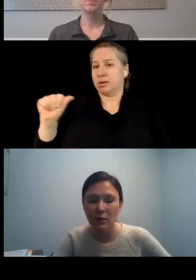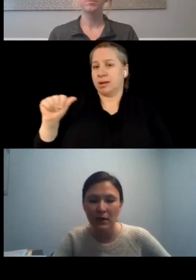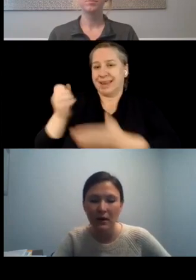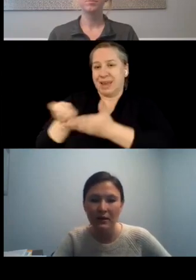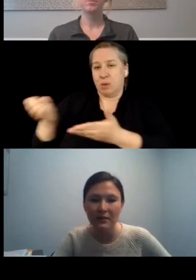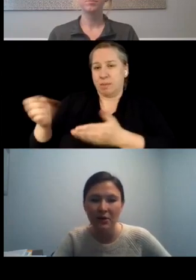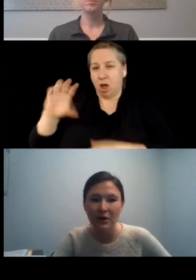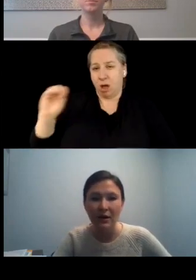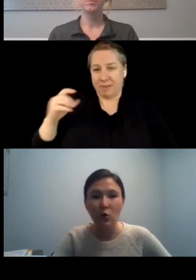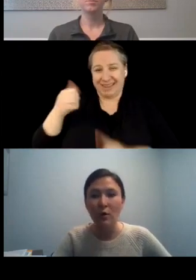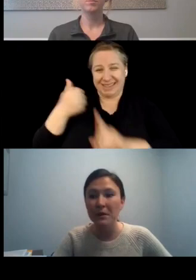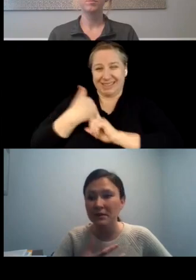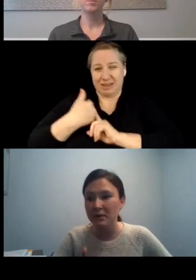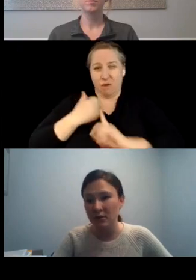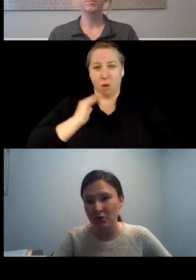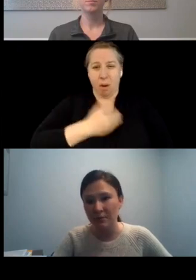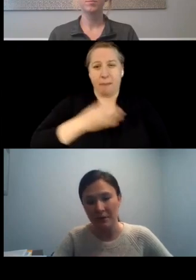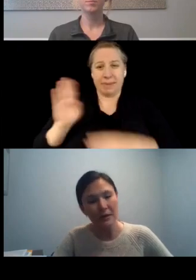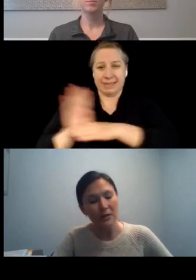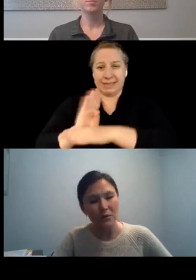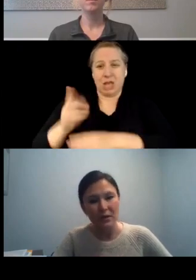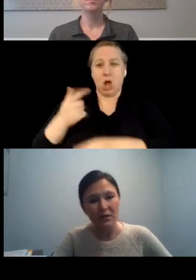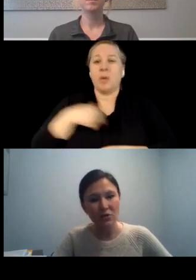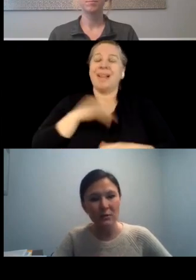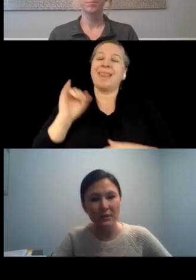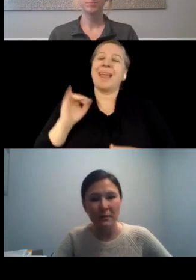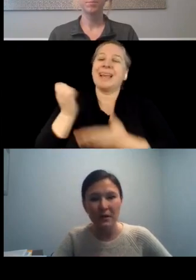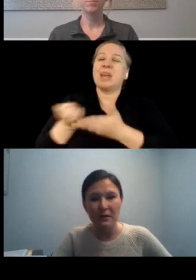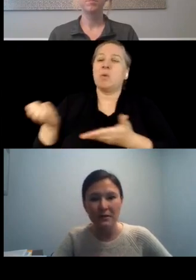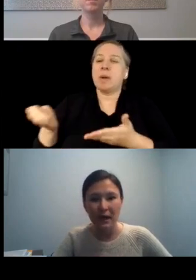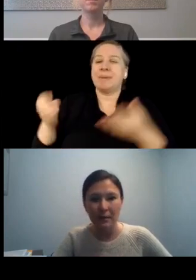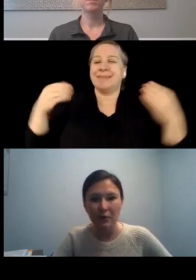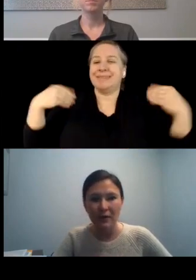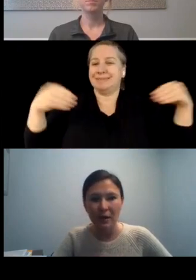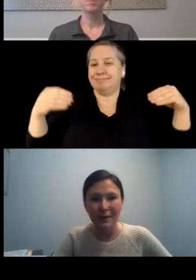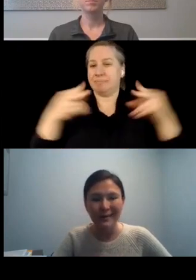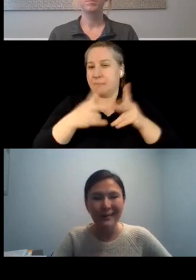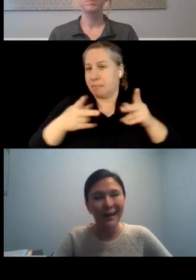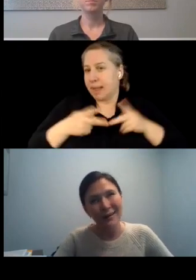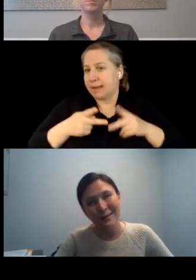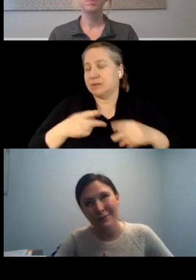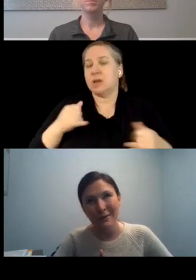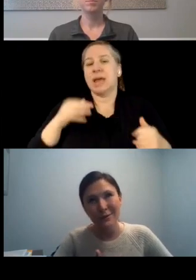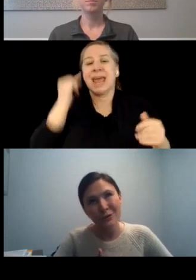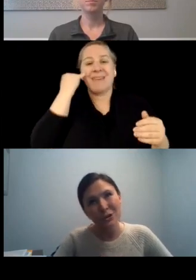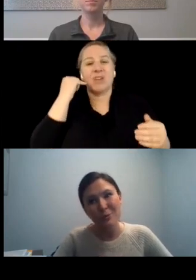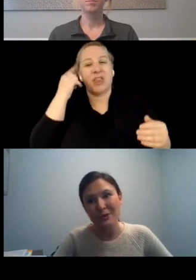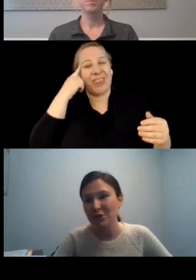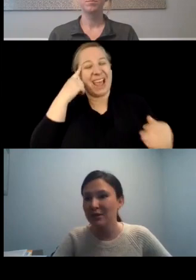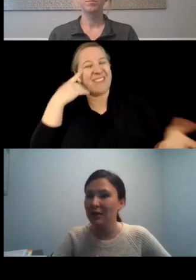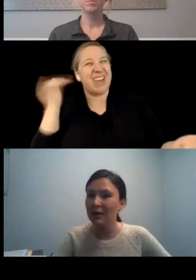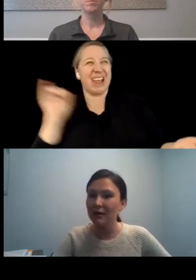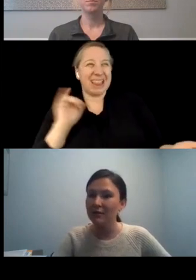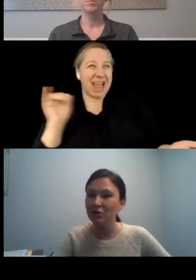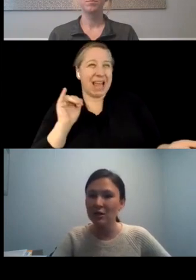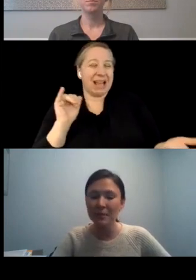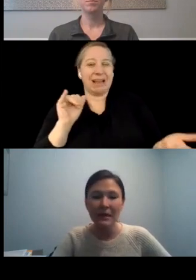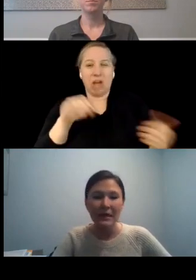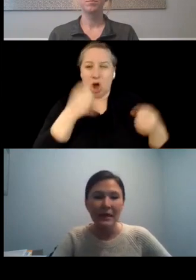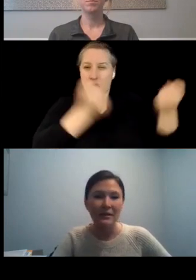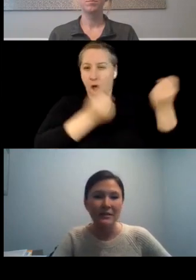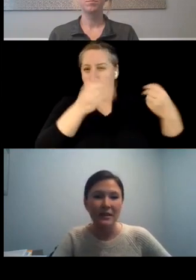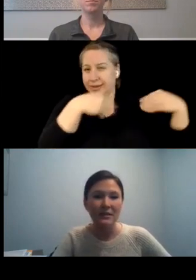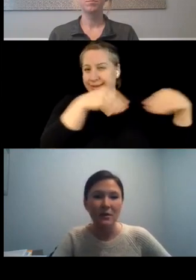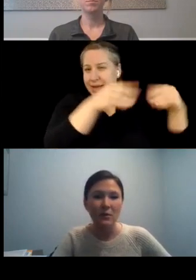business. So we are considered an equipment dealership. So essentially what that means, you can think about it kind of in a loose interpretation, like a car